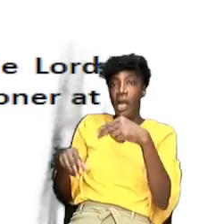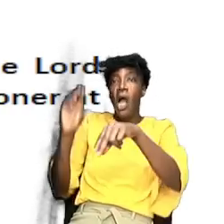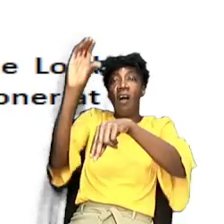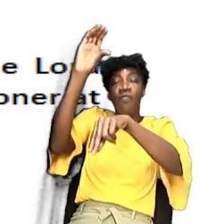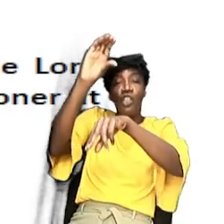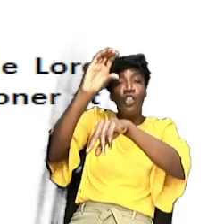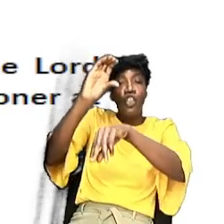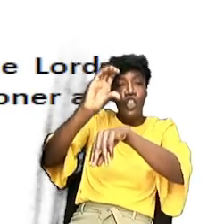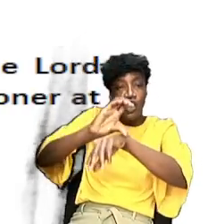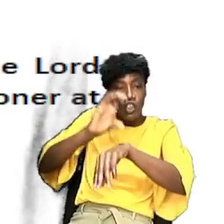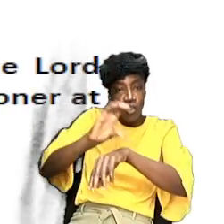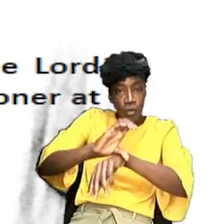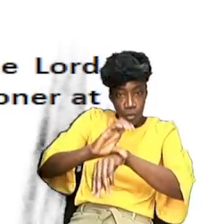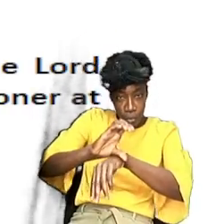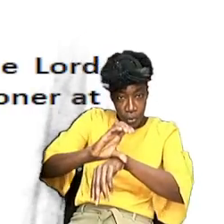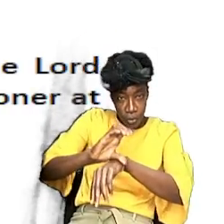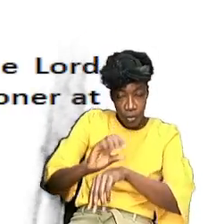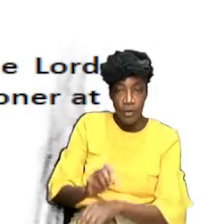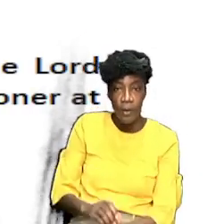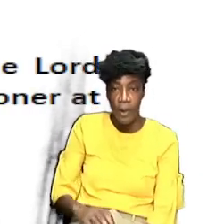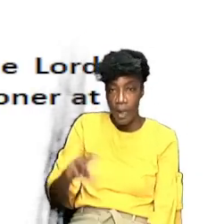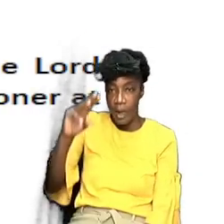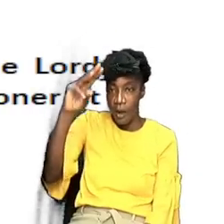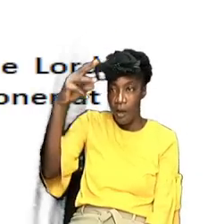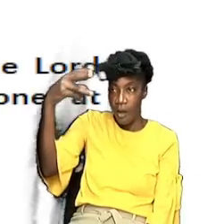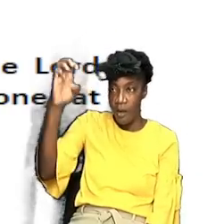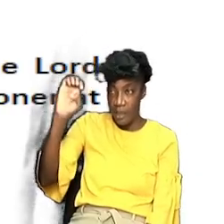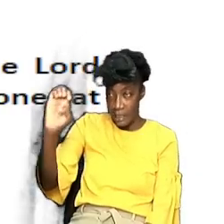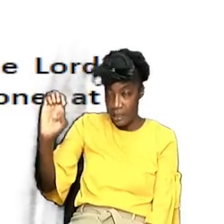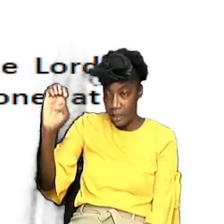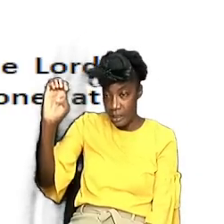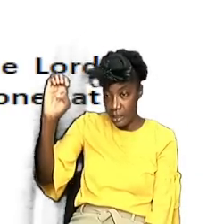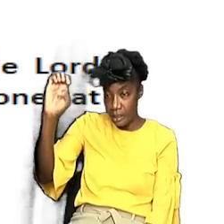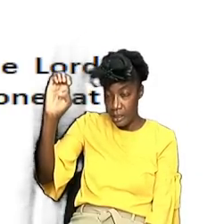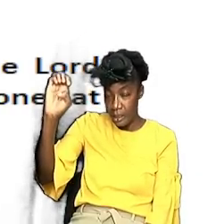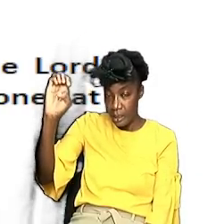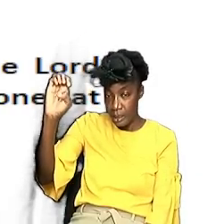to Ephesus. Now, the church of Ephesus was